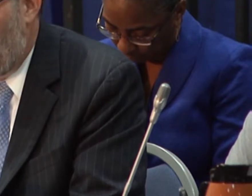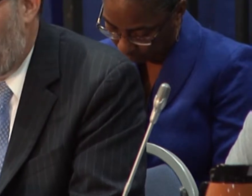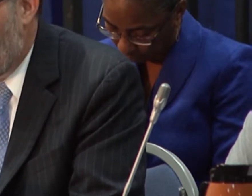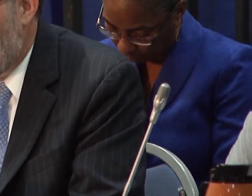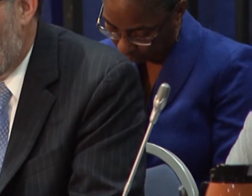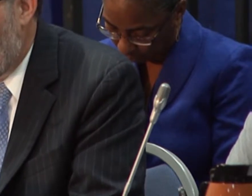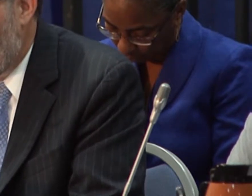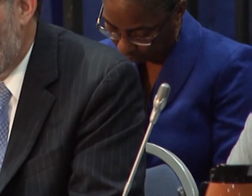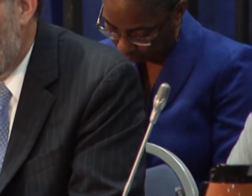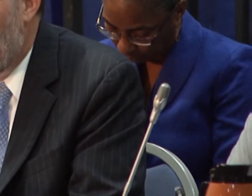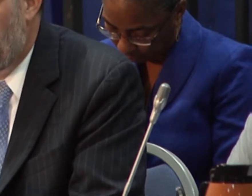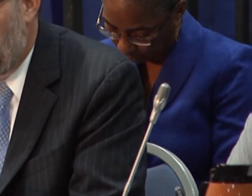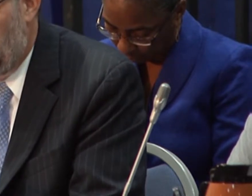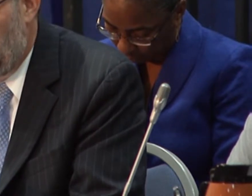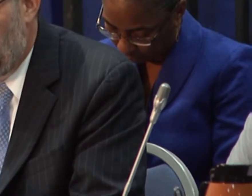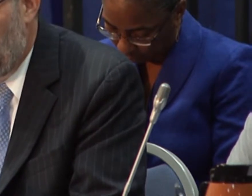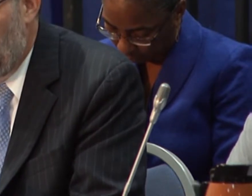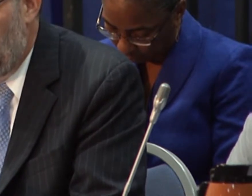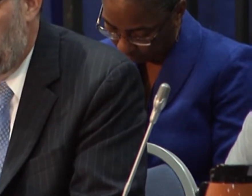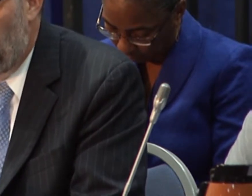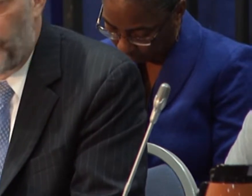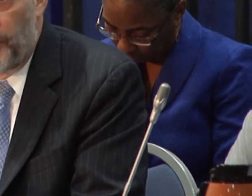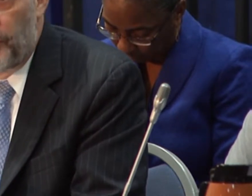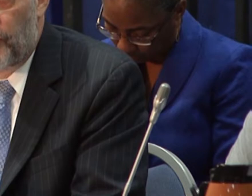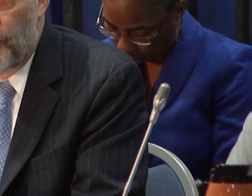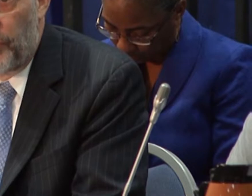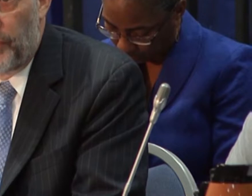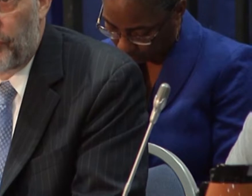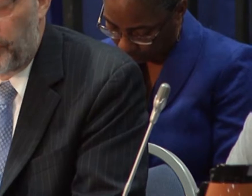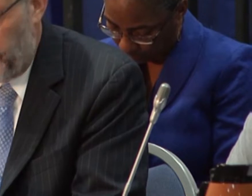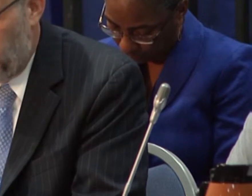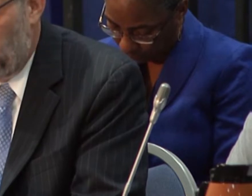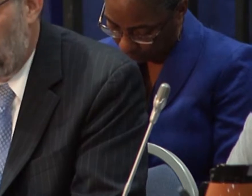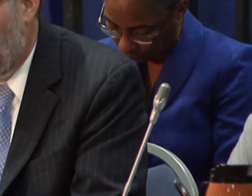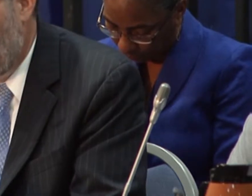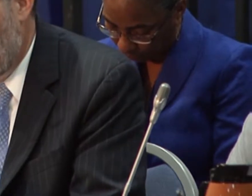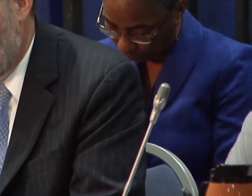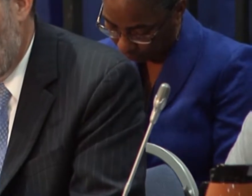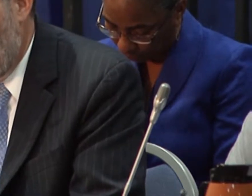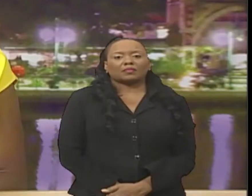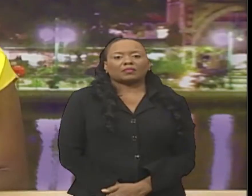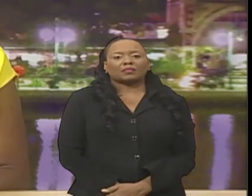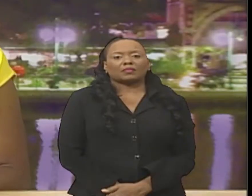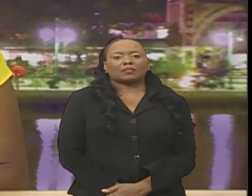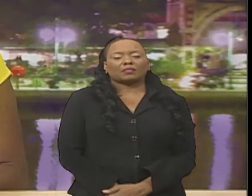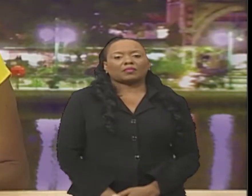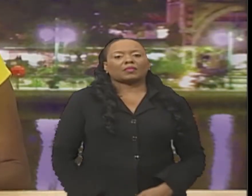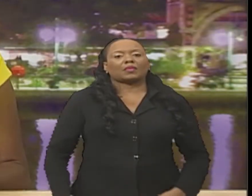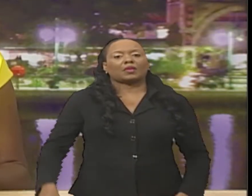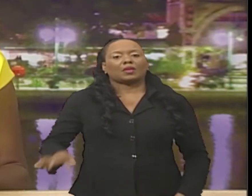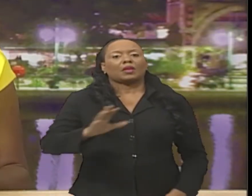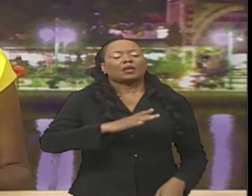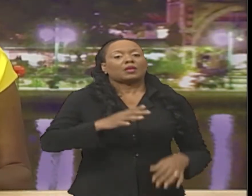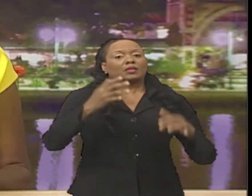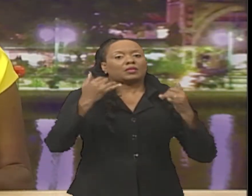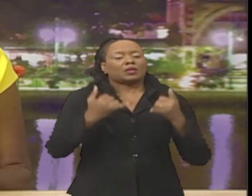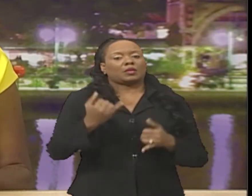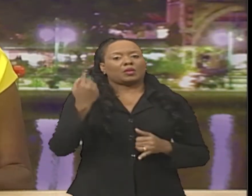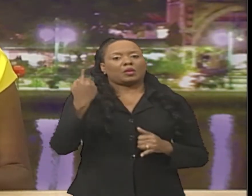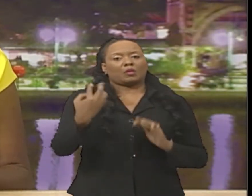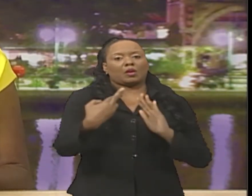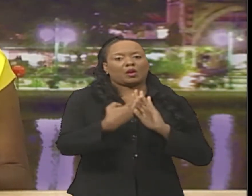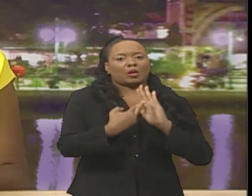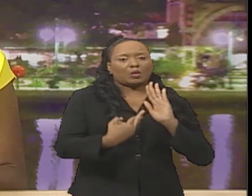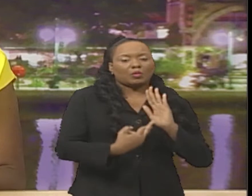meeting of heads of government later this year, devoted solely to the CSME. A single jurisdiction and a